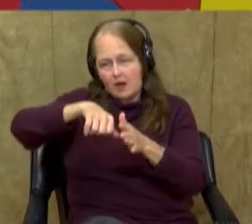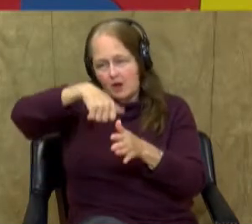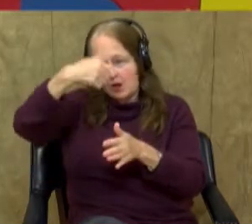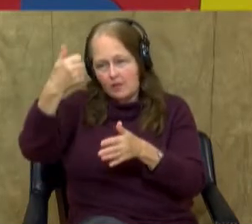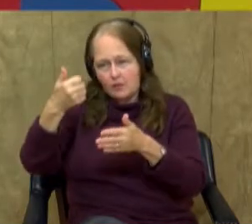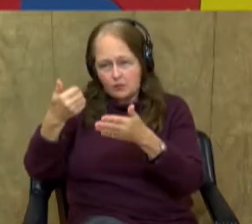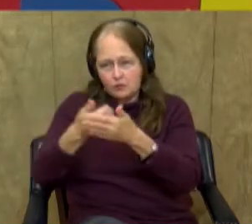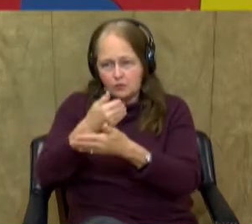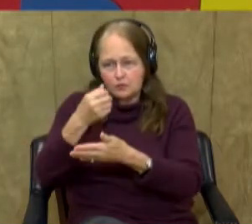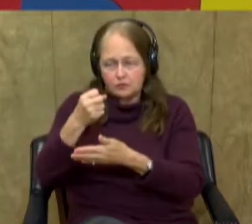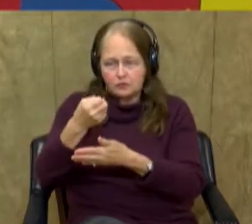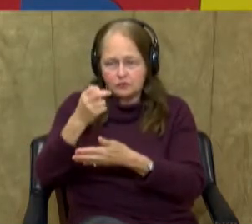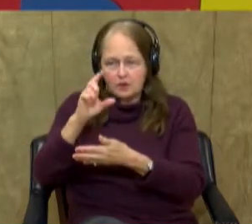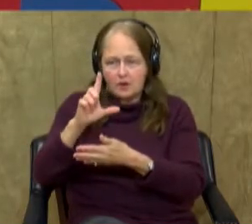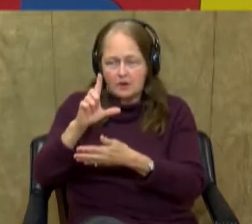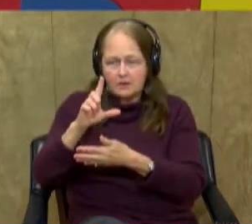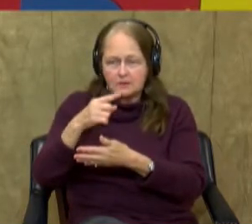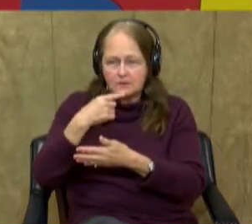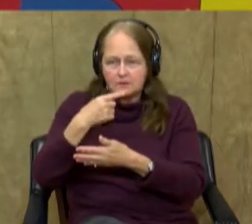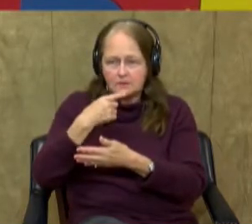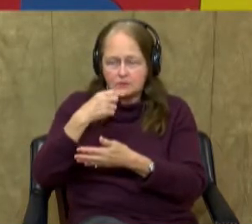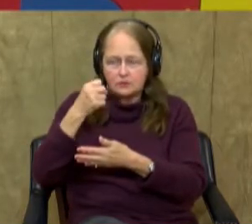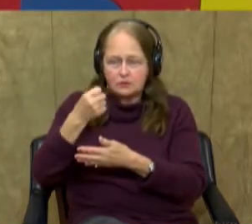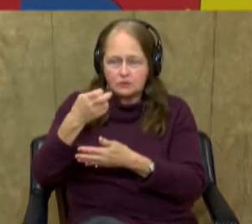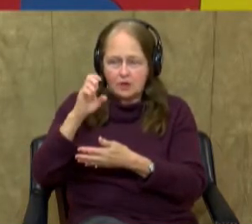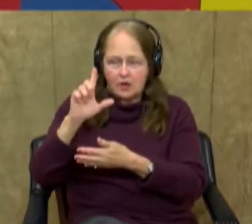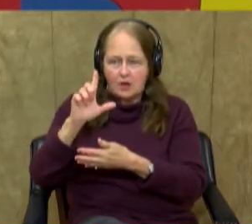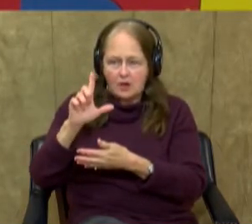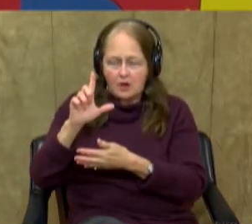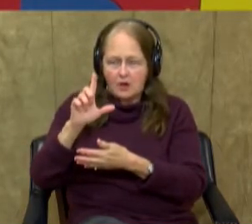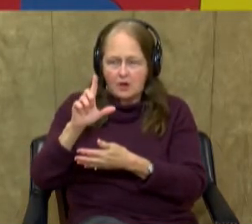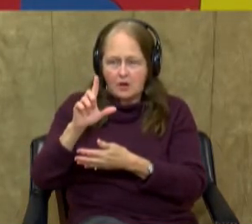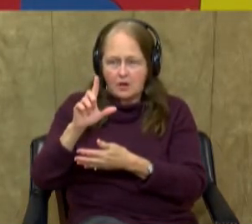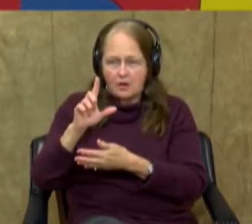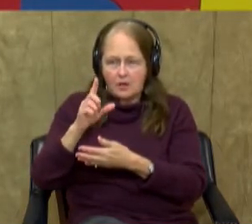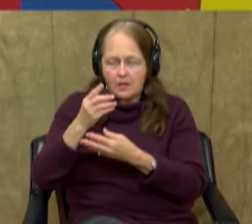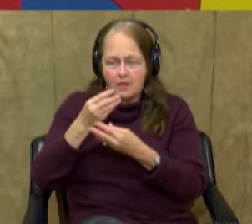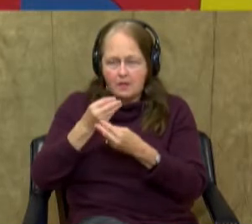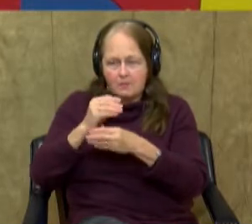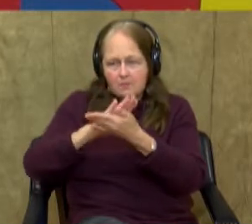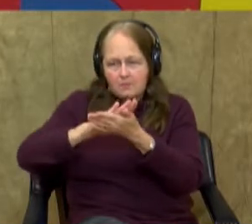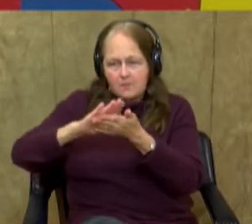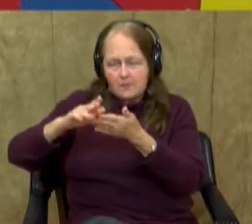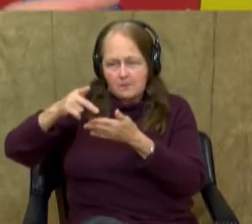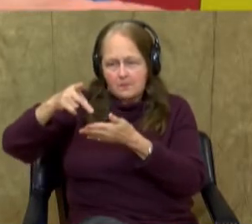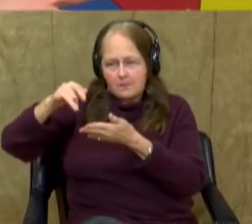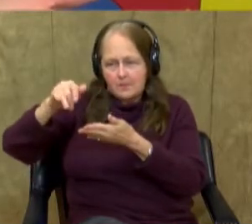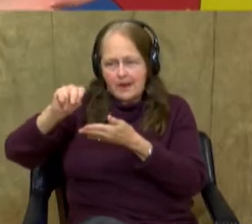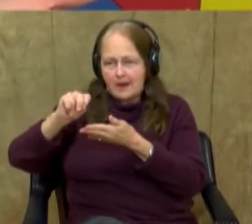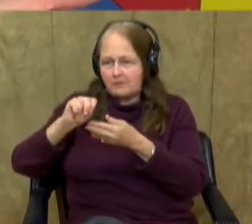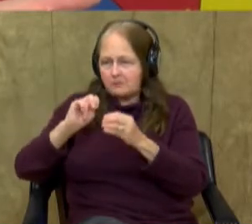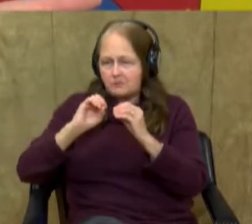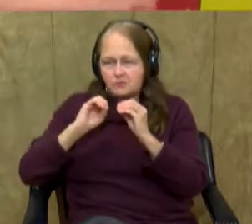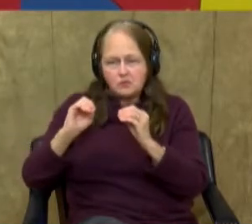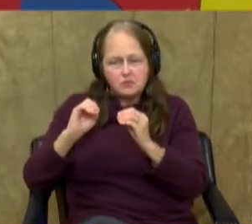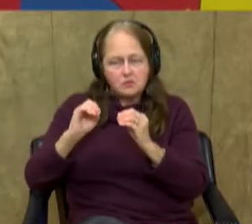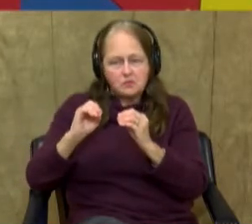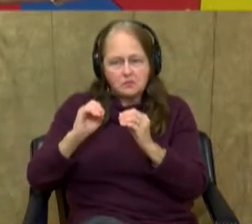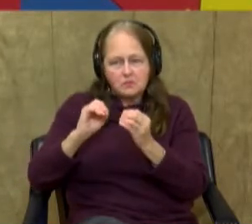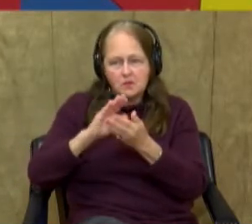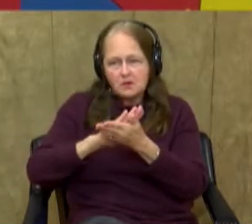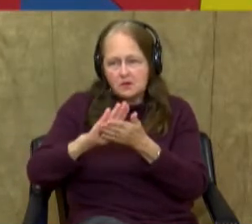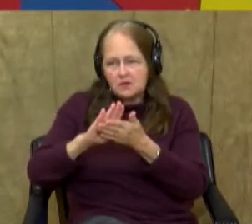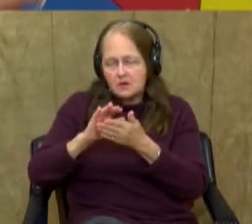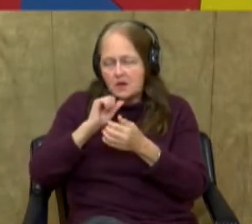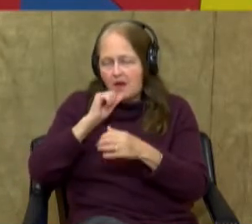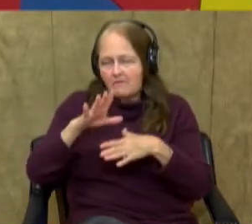shell. But what did he say, Miss Chabot? The shell was what? Plain. Plain. Plain means there's nothing nice